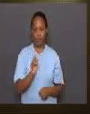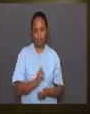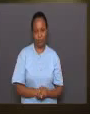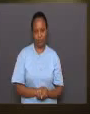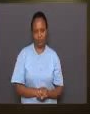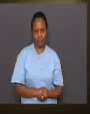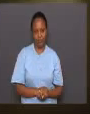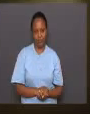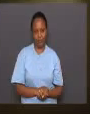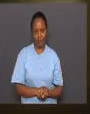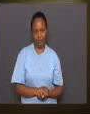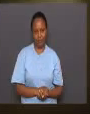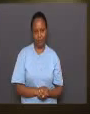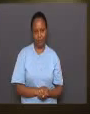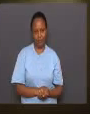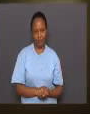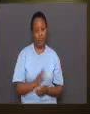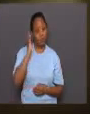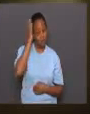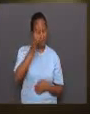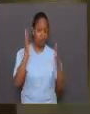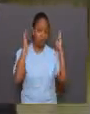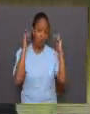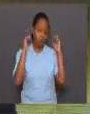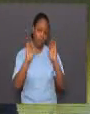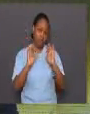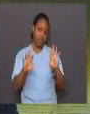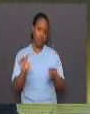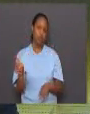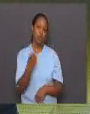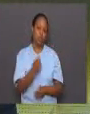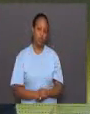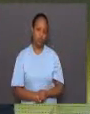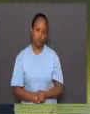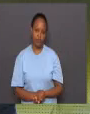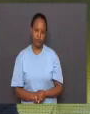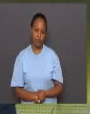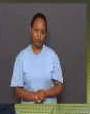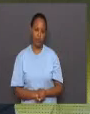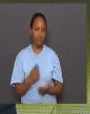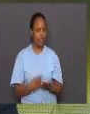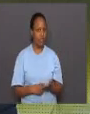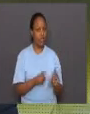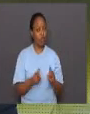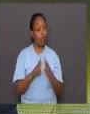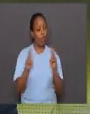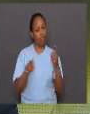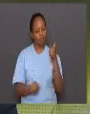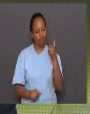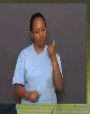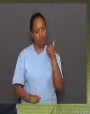You might even lose hope for the future. This is a very